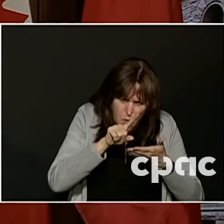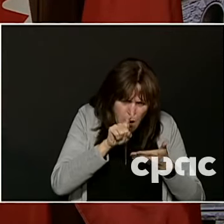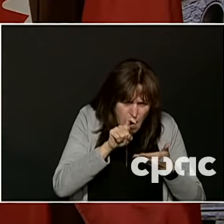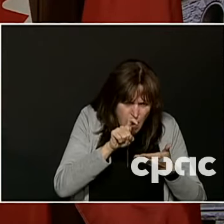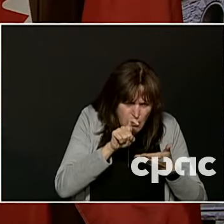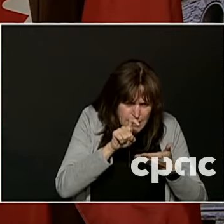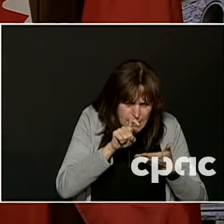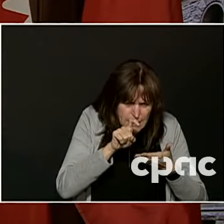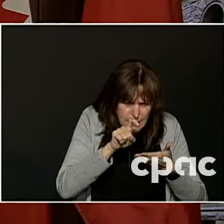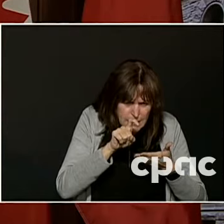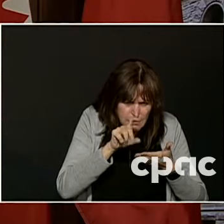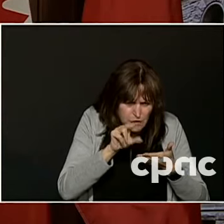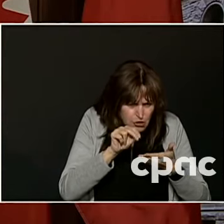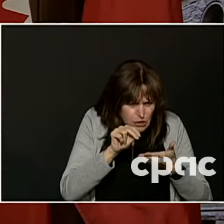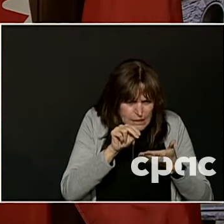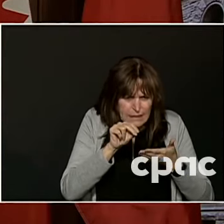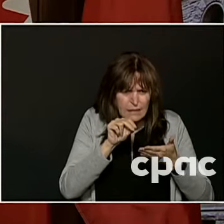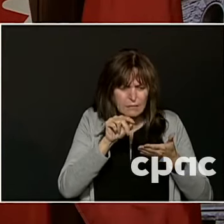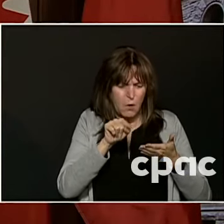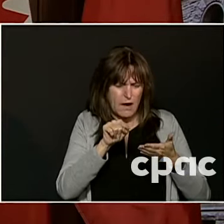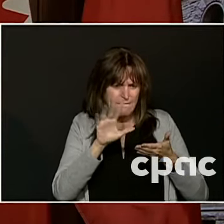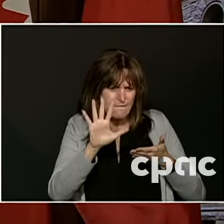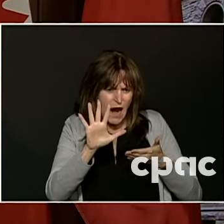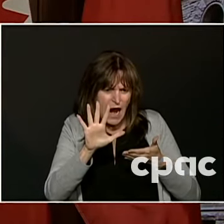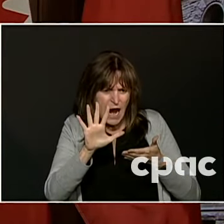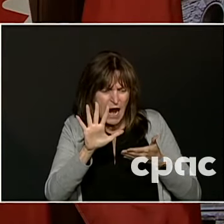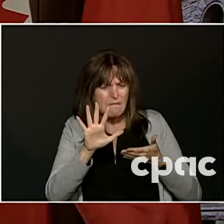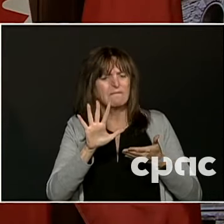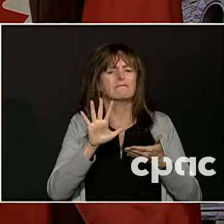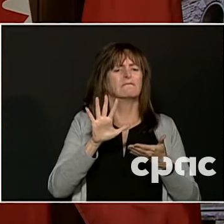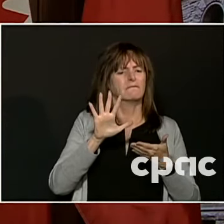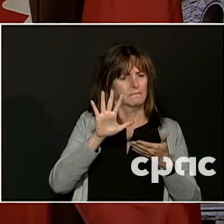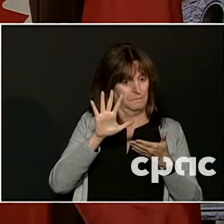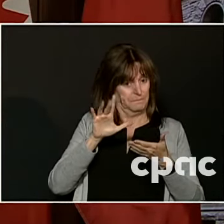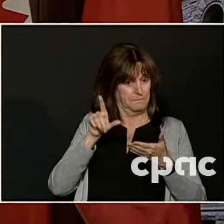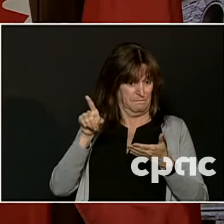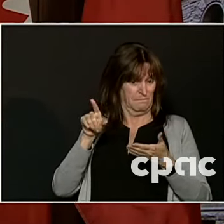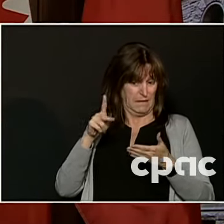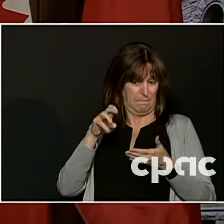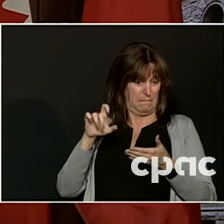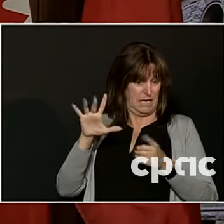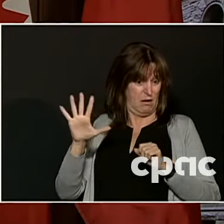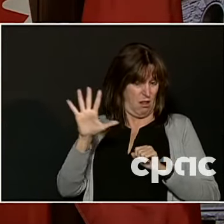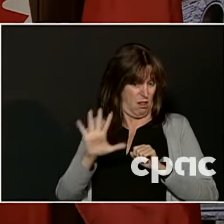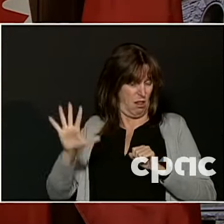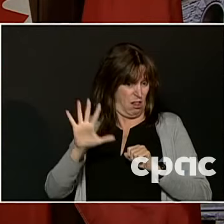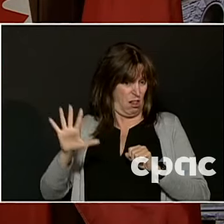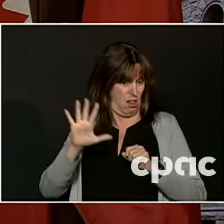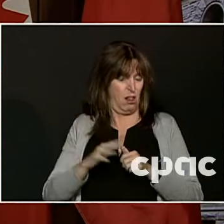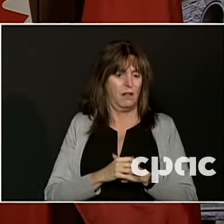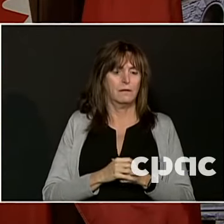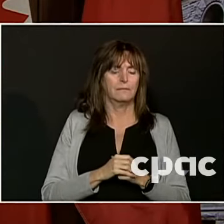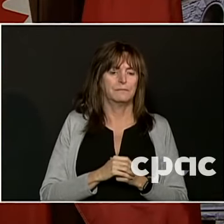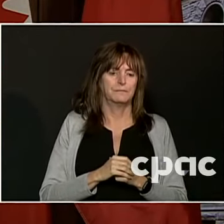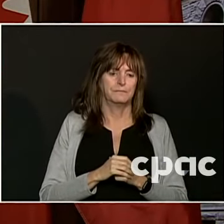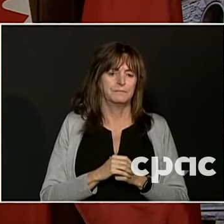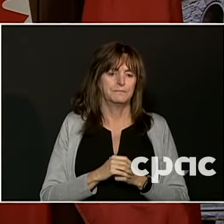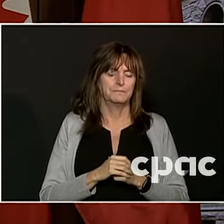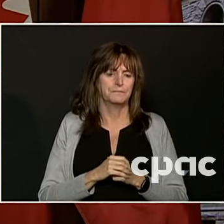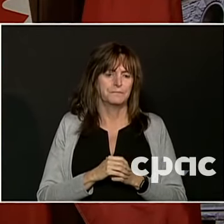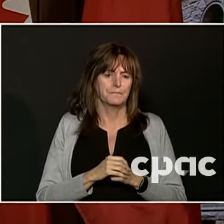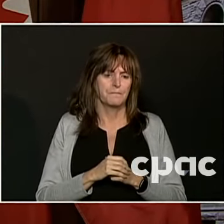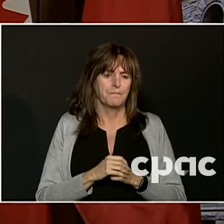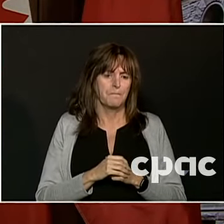130, thank you, 0.5 in Peel, down to all other public health units at just over